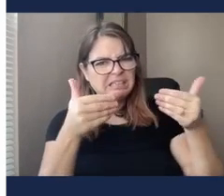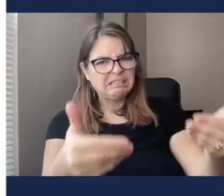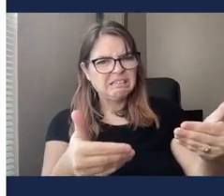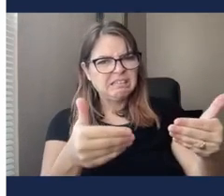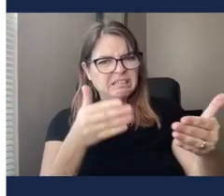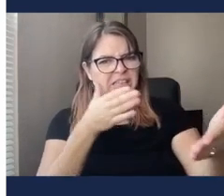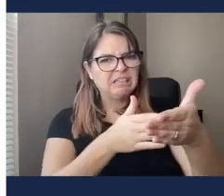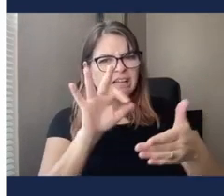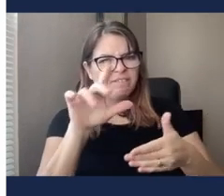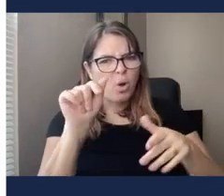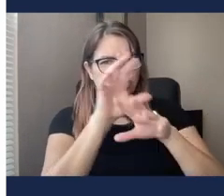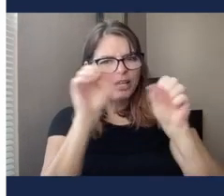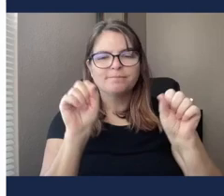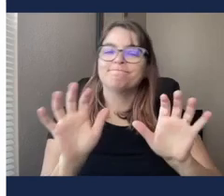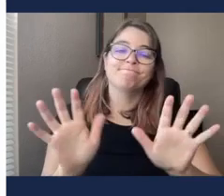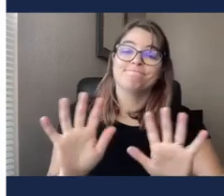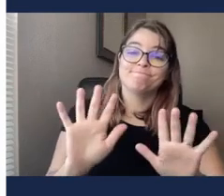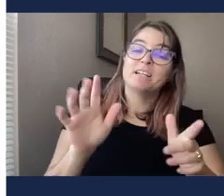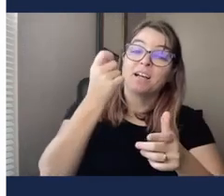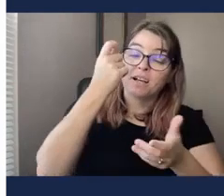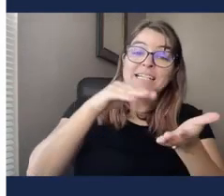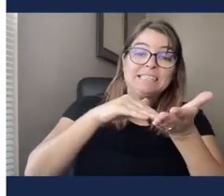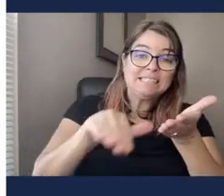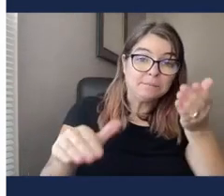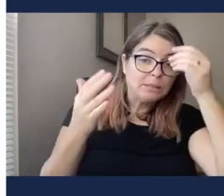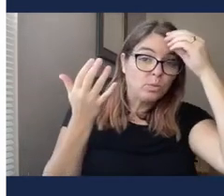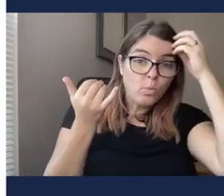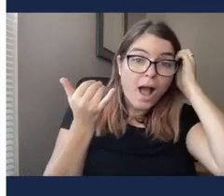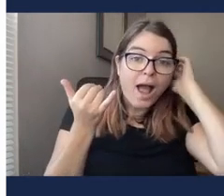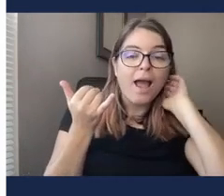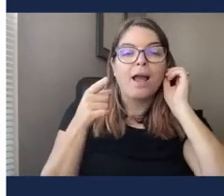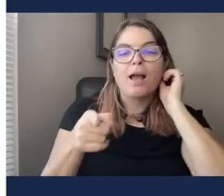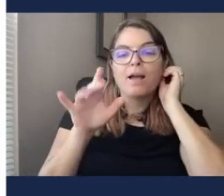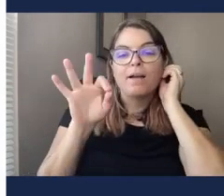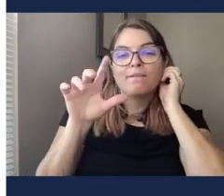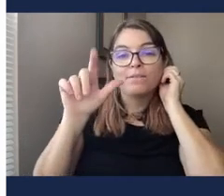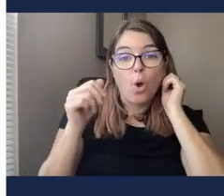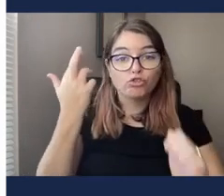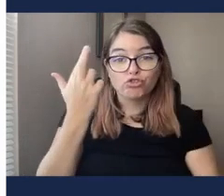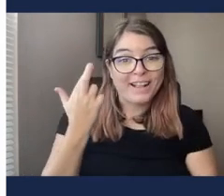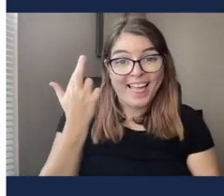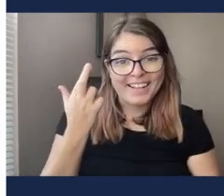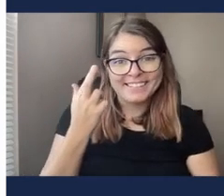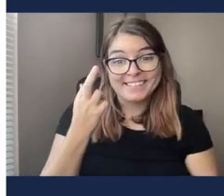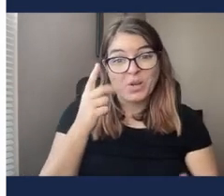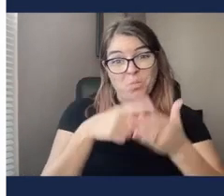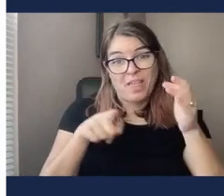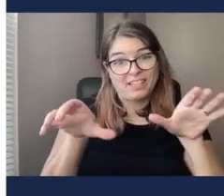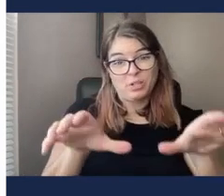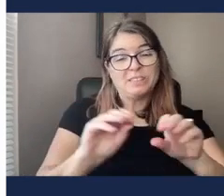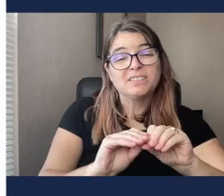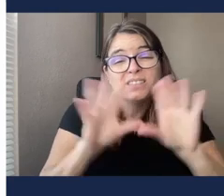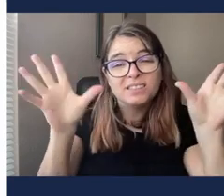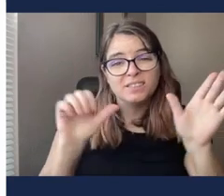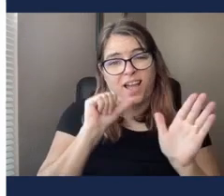Florida chancellor, but it was dismissed because Florida basically realized that what they were doing was blatantly